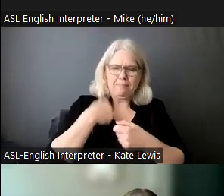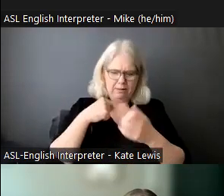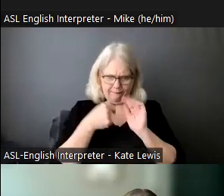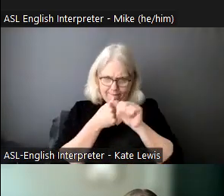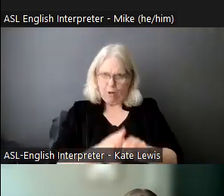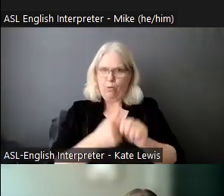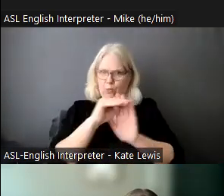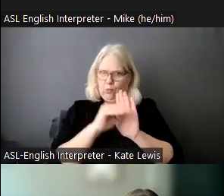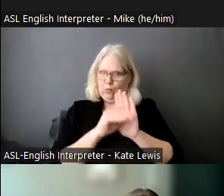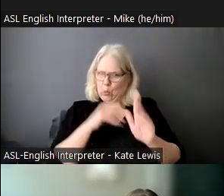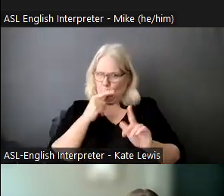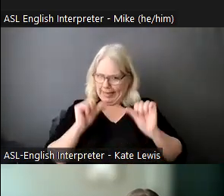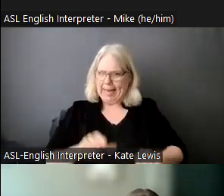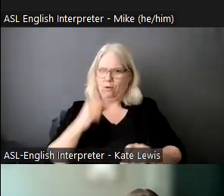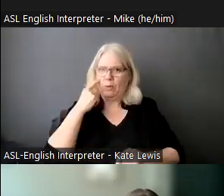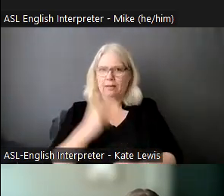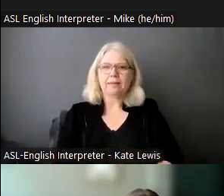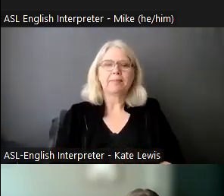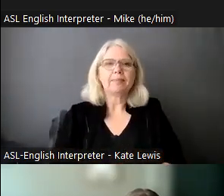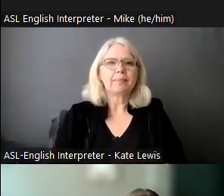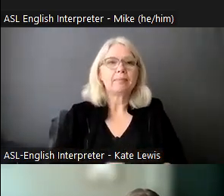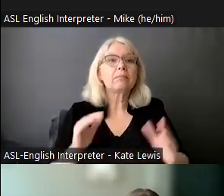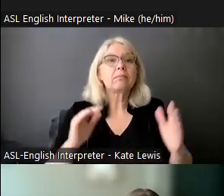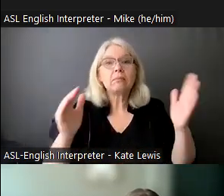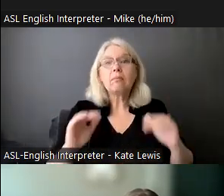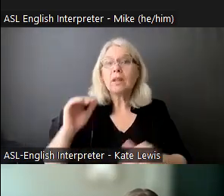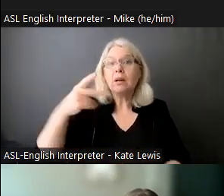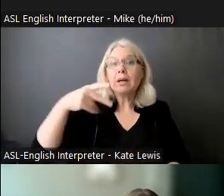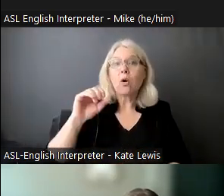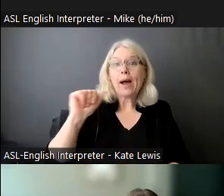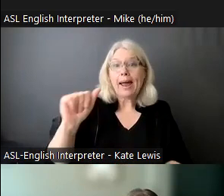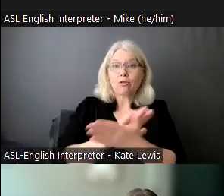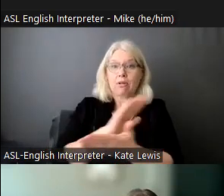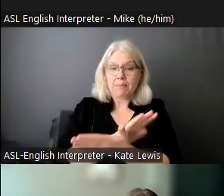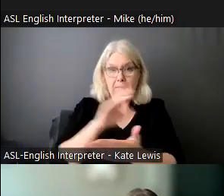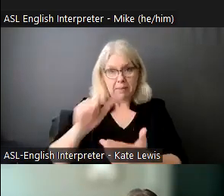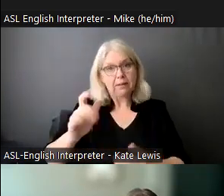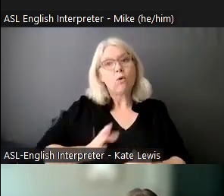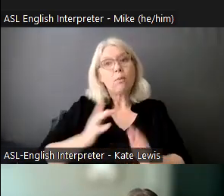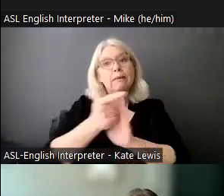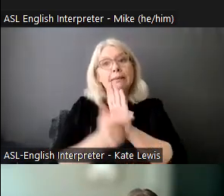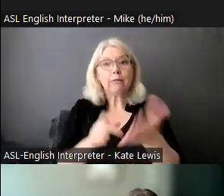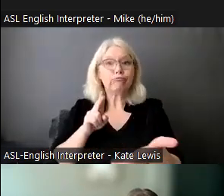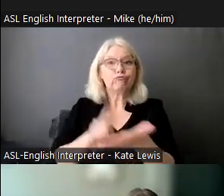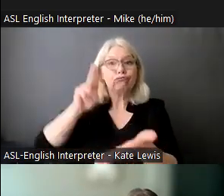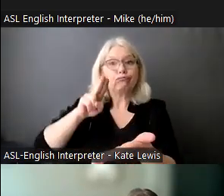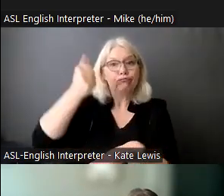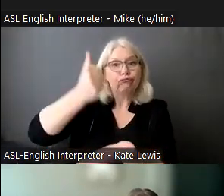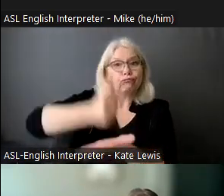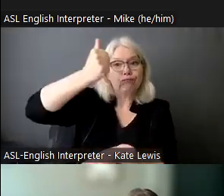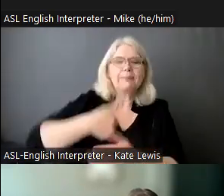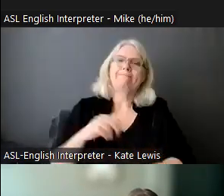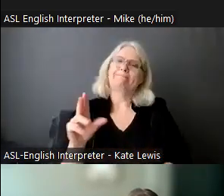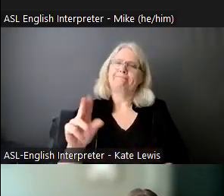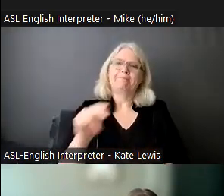Does a power of attorney need to be notarized? So no, under legislation, there's no requirement that this document be